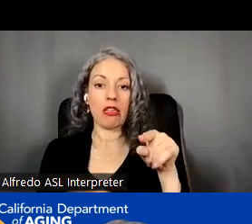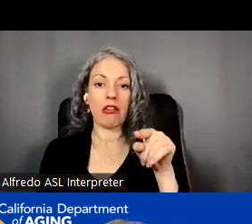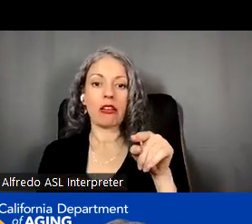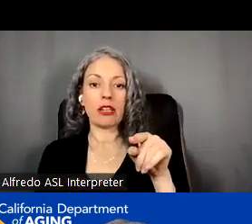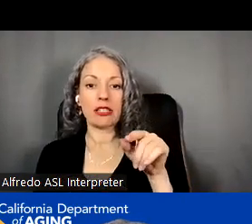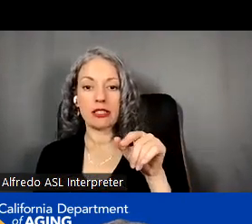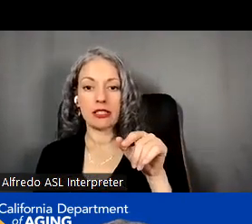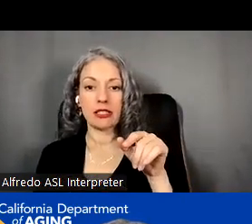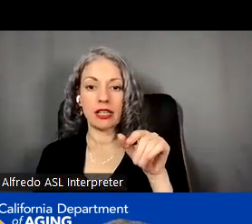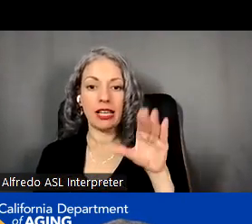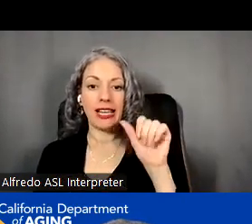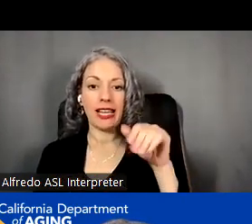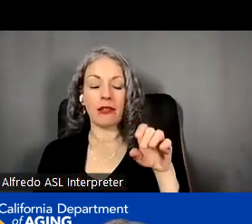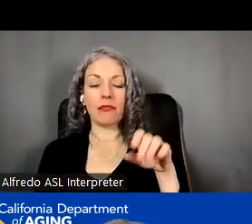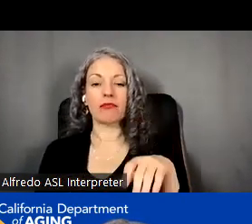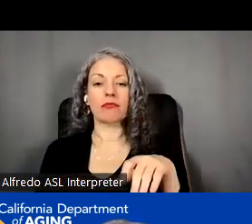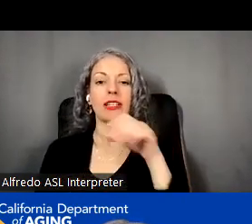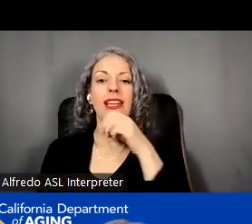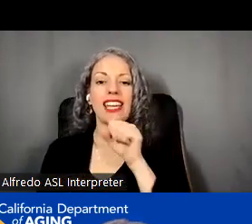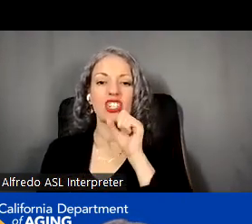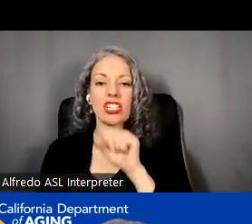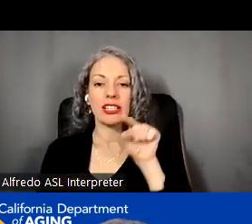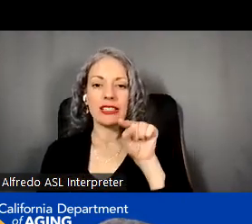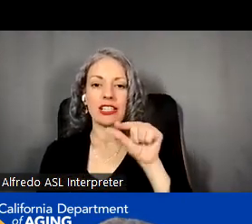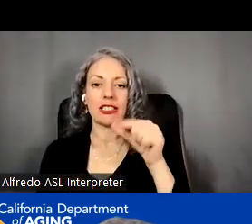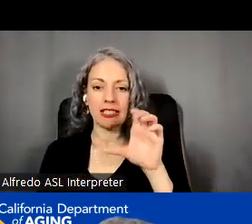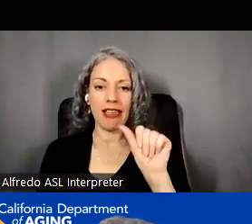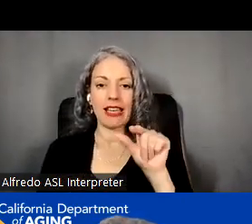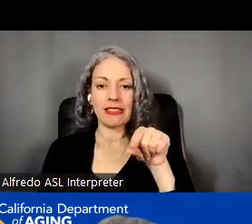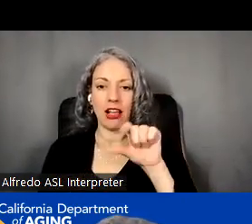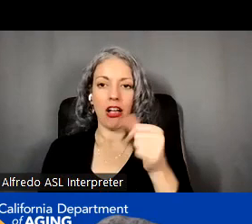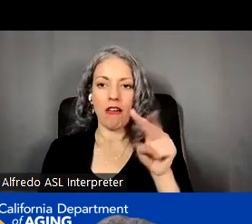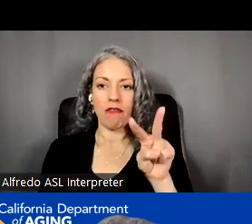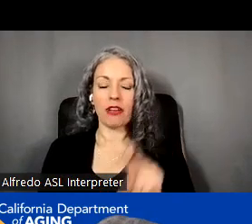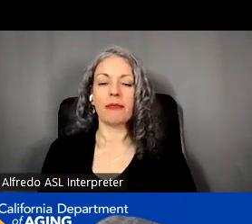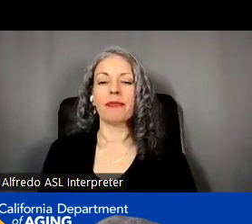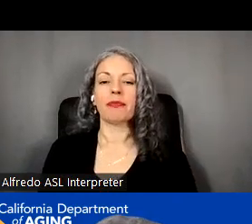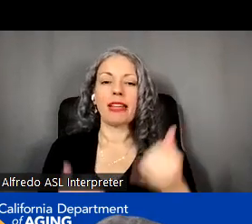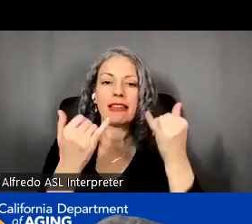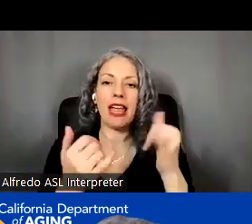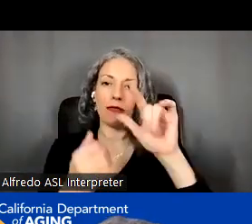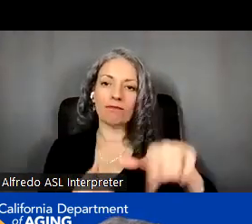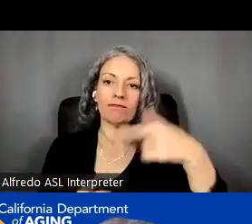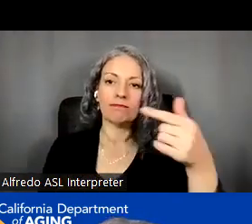And now I will turn things over to Susan DeMorris, our director here at the California Department of Aging.